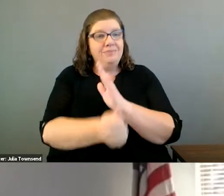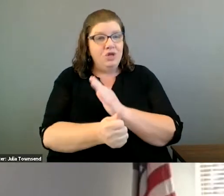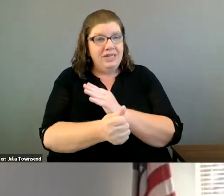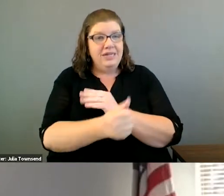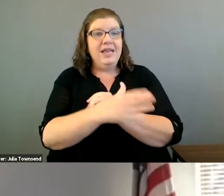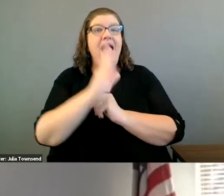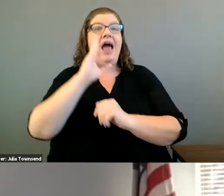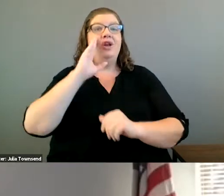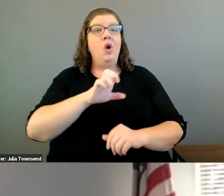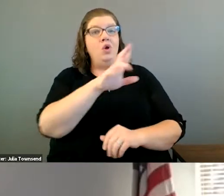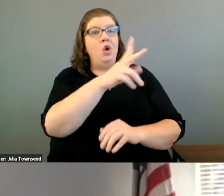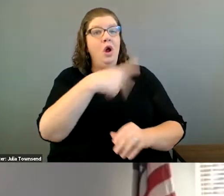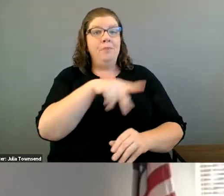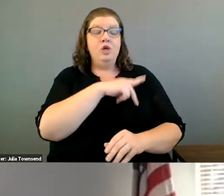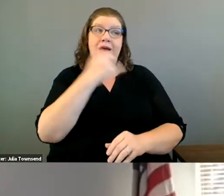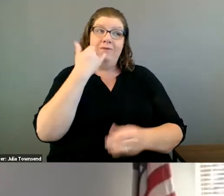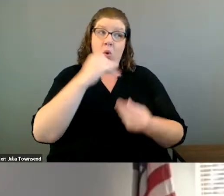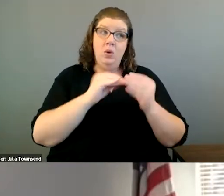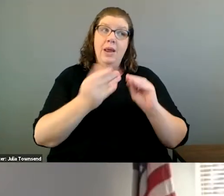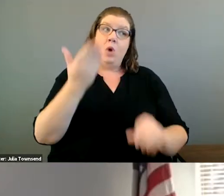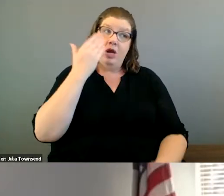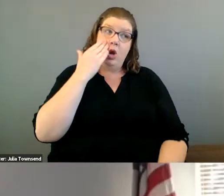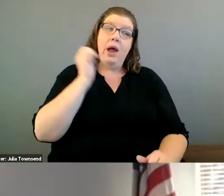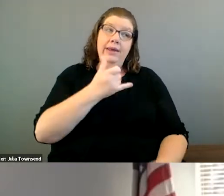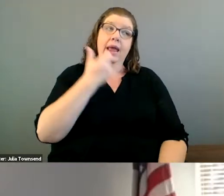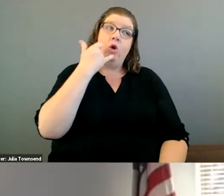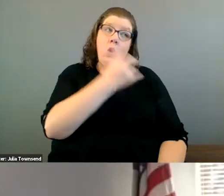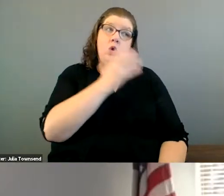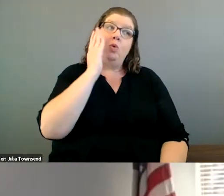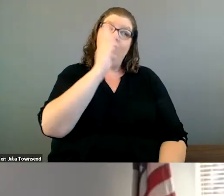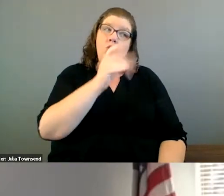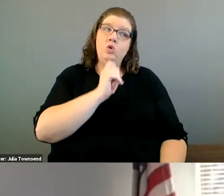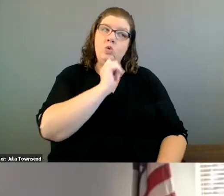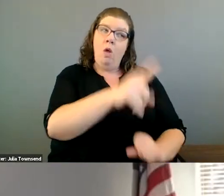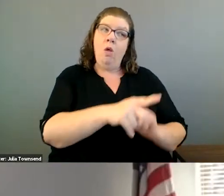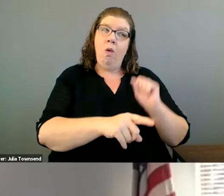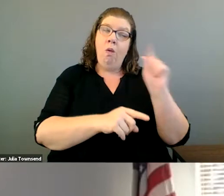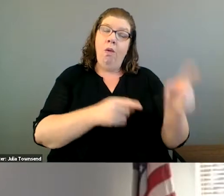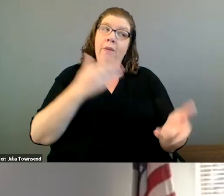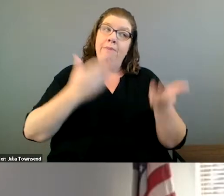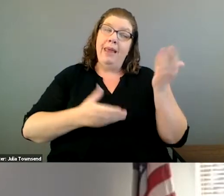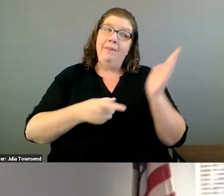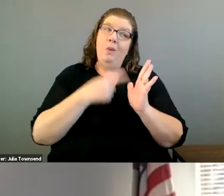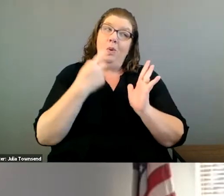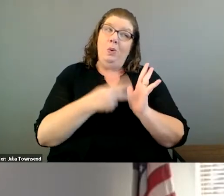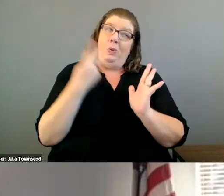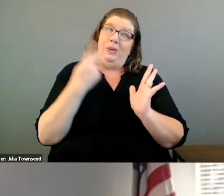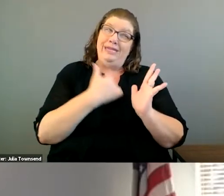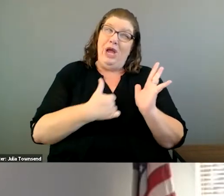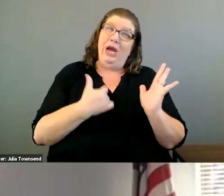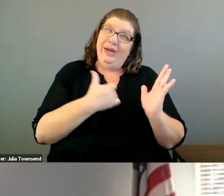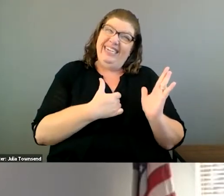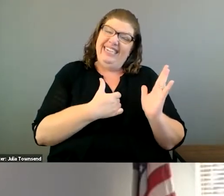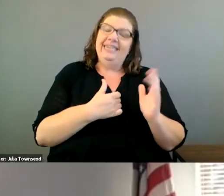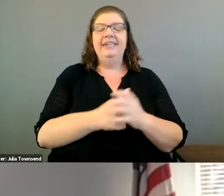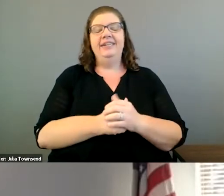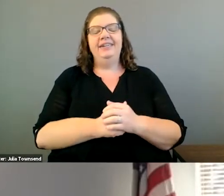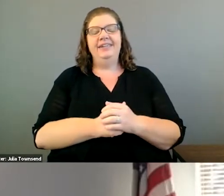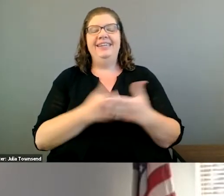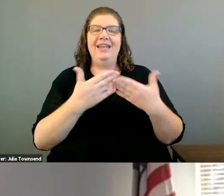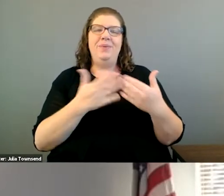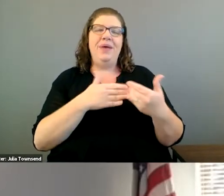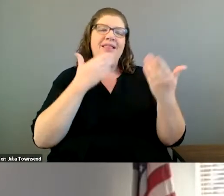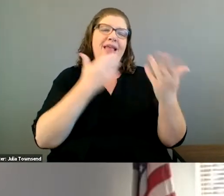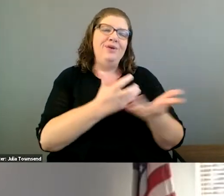your personal phone number, so I feel like I could call you in the future with a question or two. Sorry. Anyway, thank you so much.